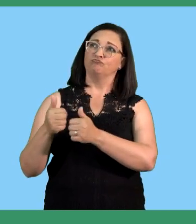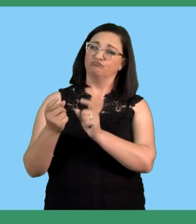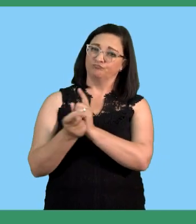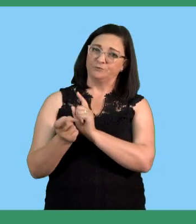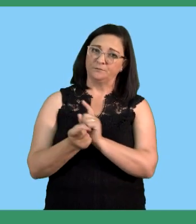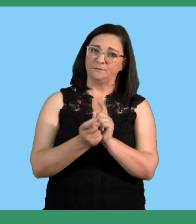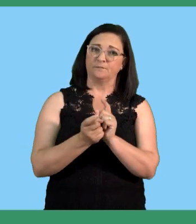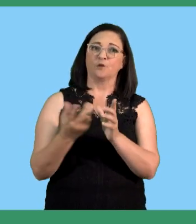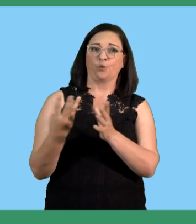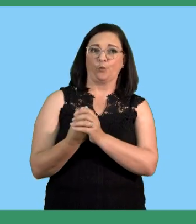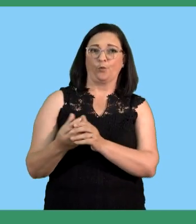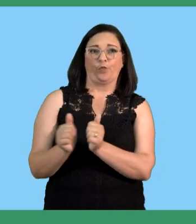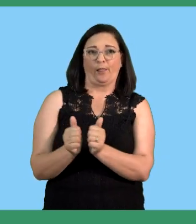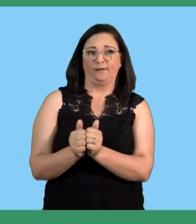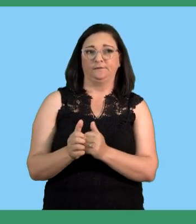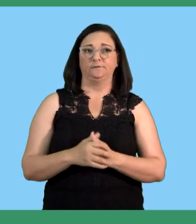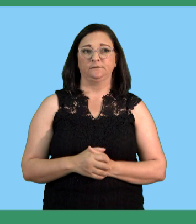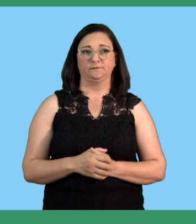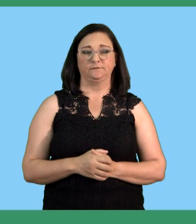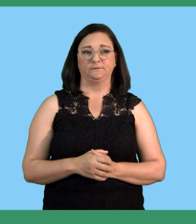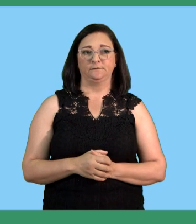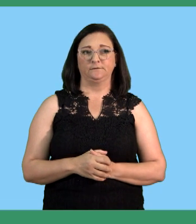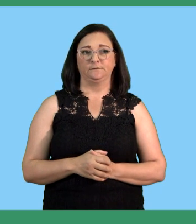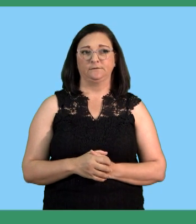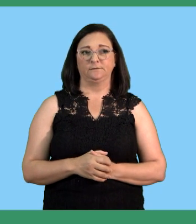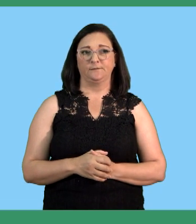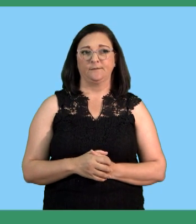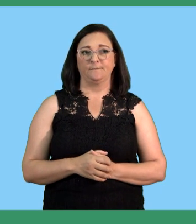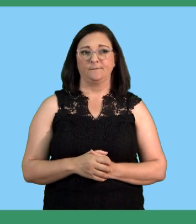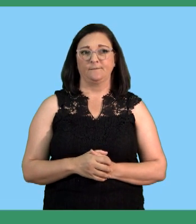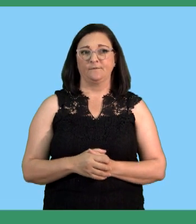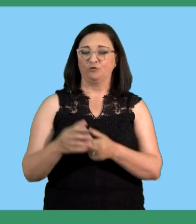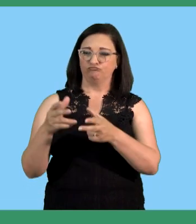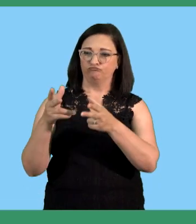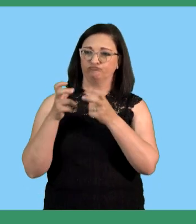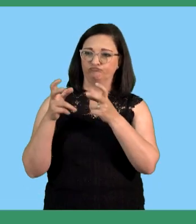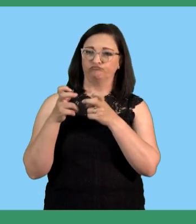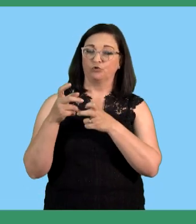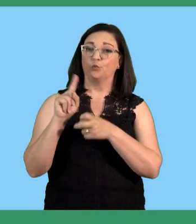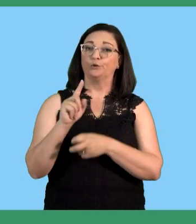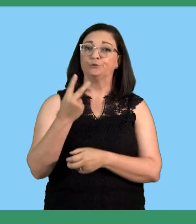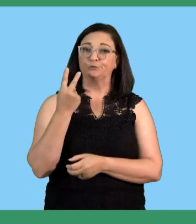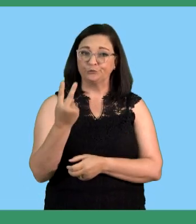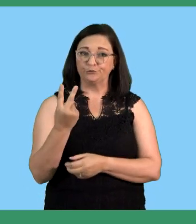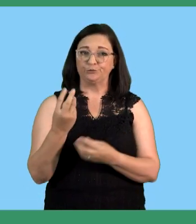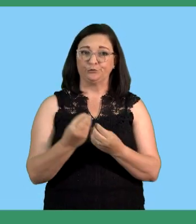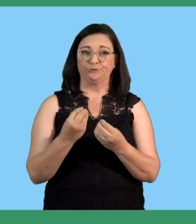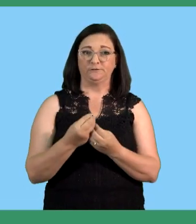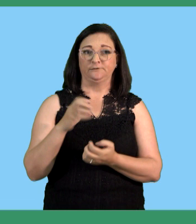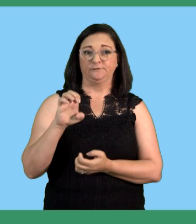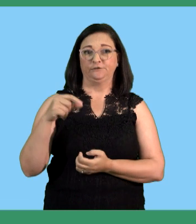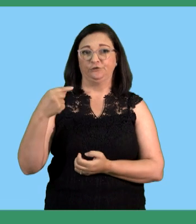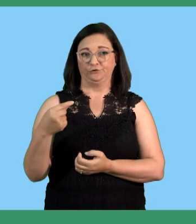colleagues. Right, so let's hear the questions. Let's read. It says, quote, 2 aspects